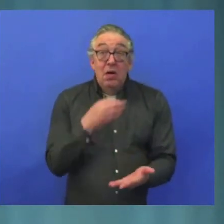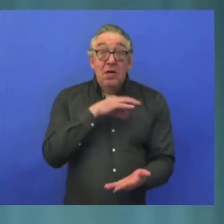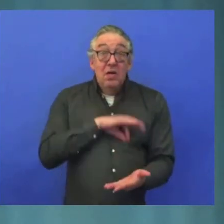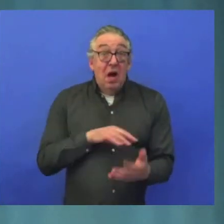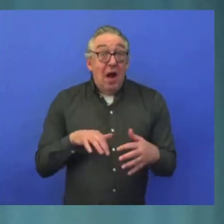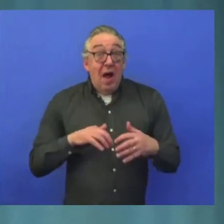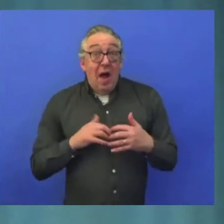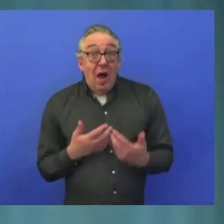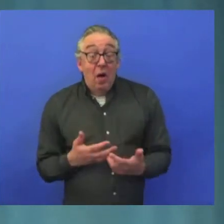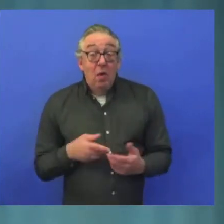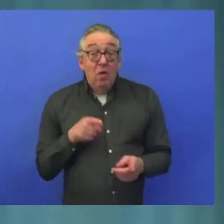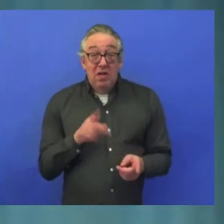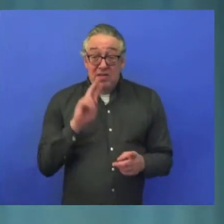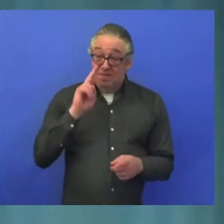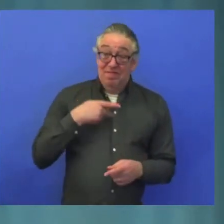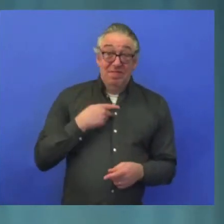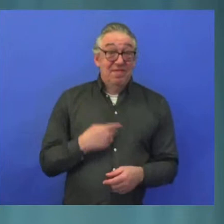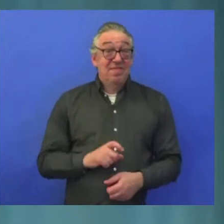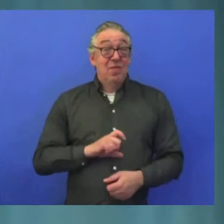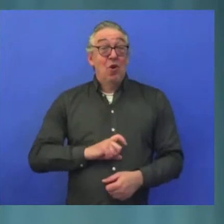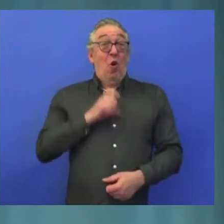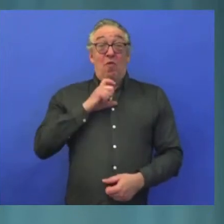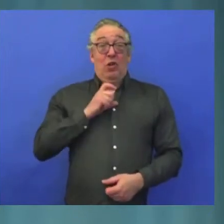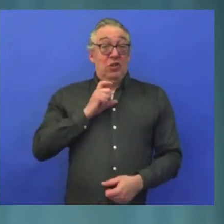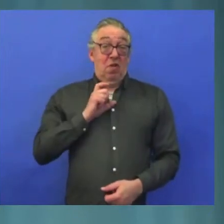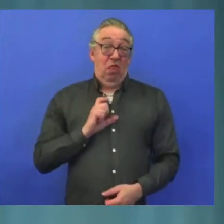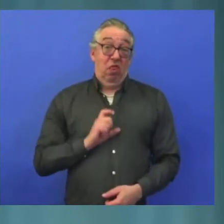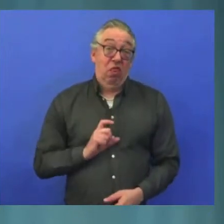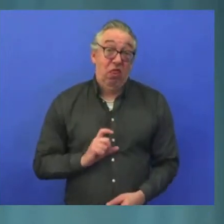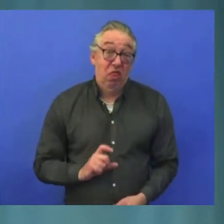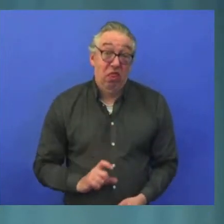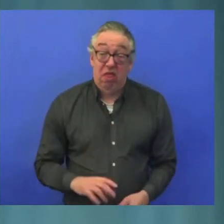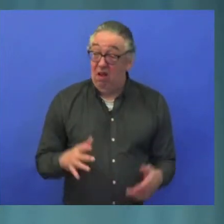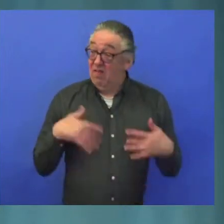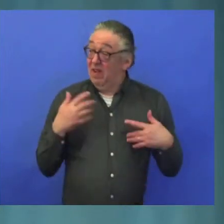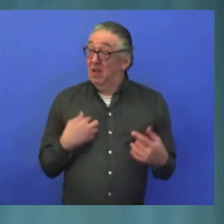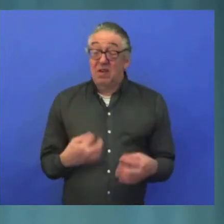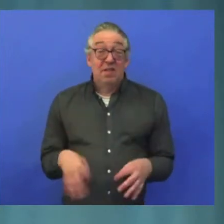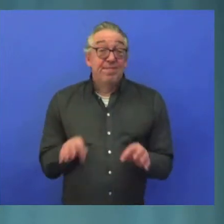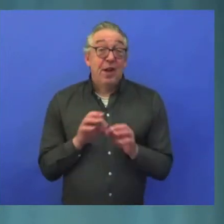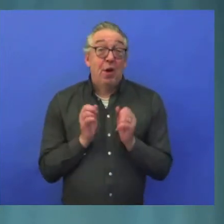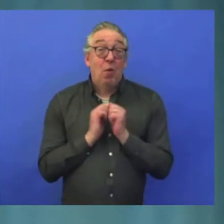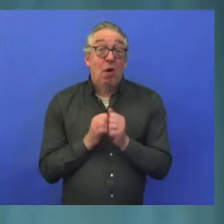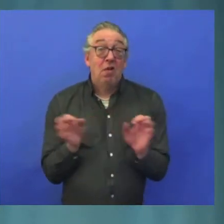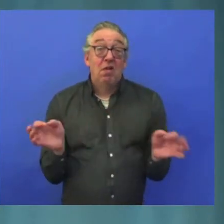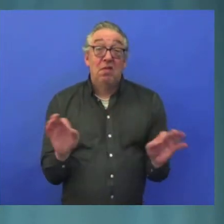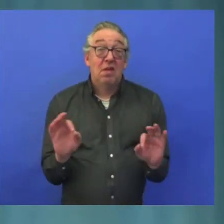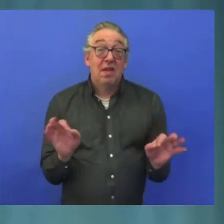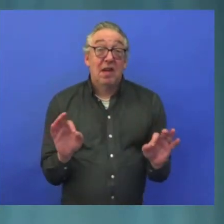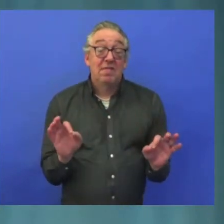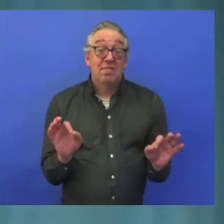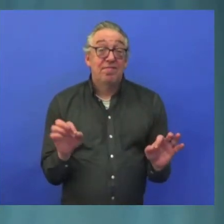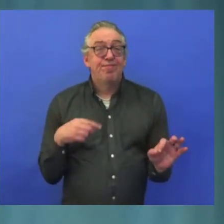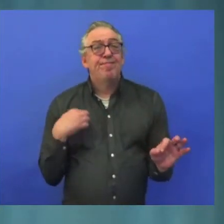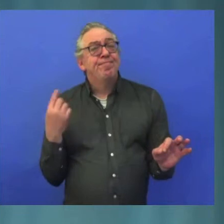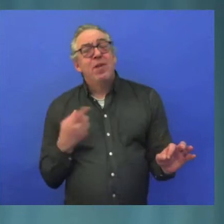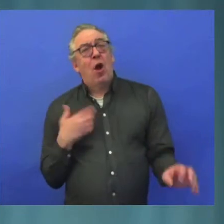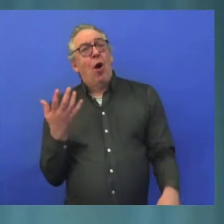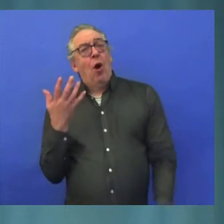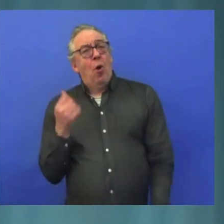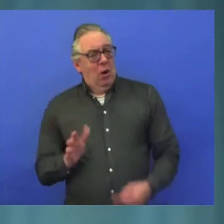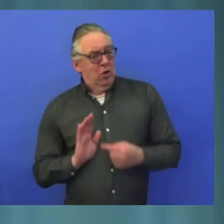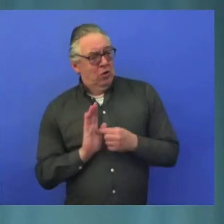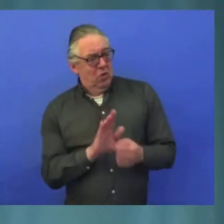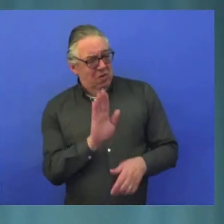And to show them that in the 21st century, it is no big deal